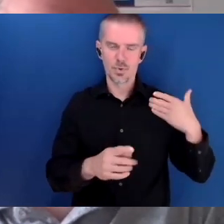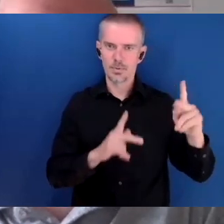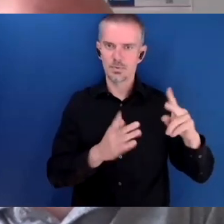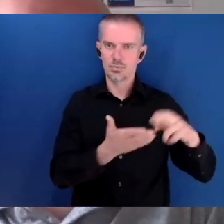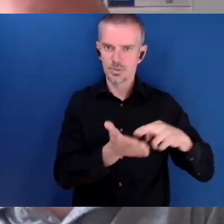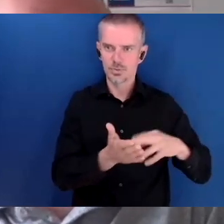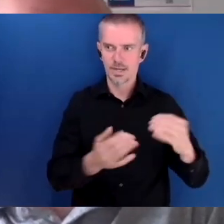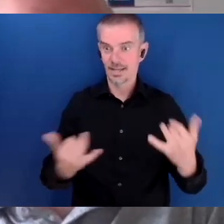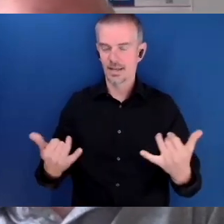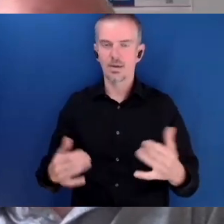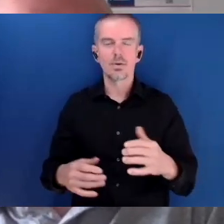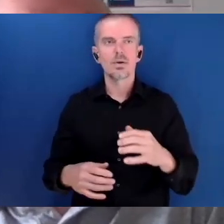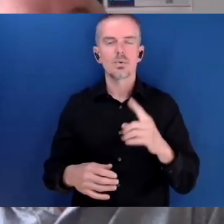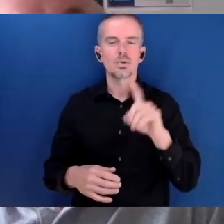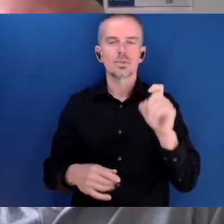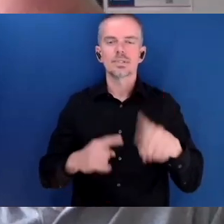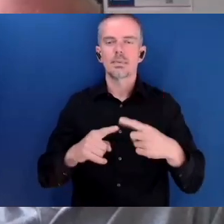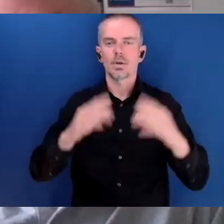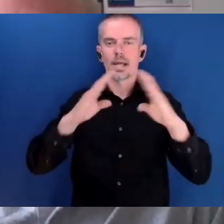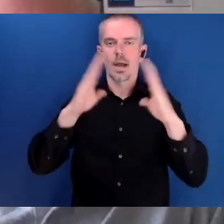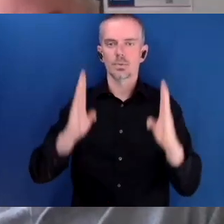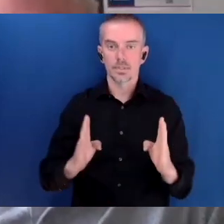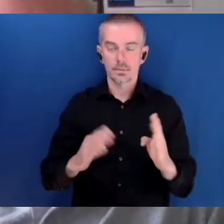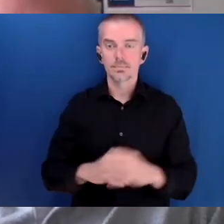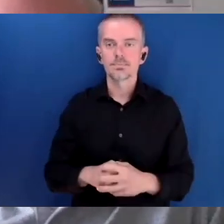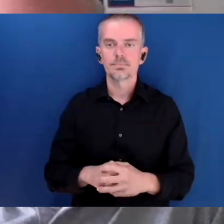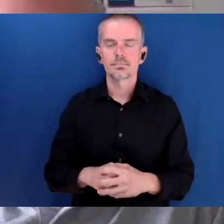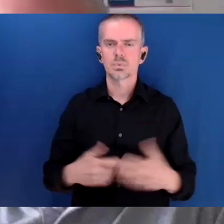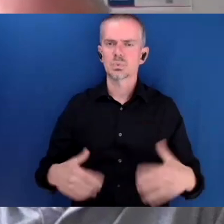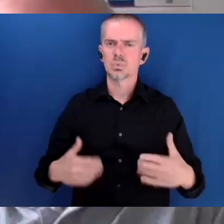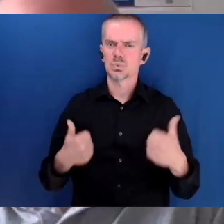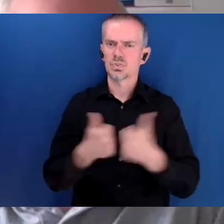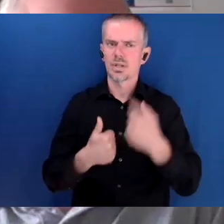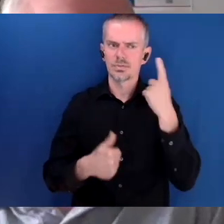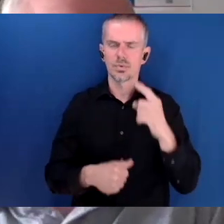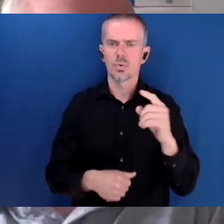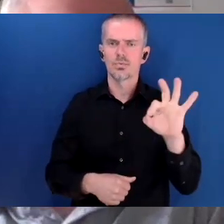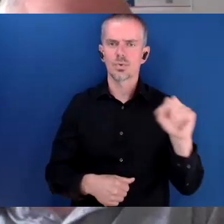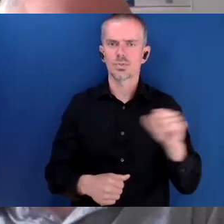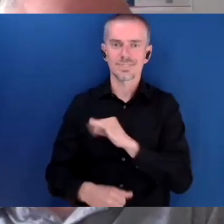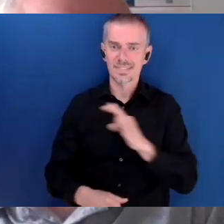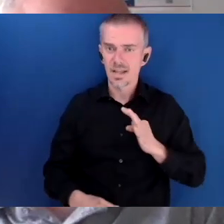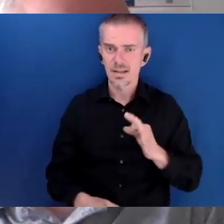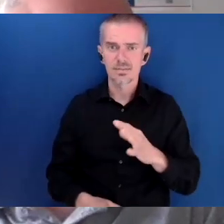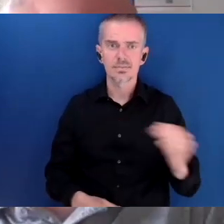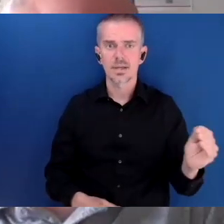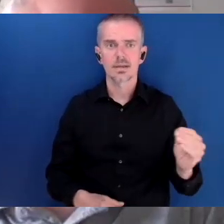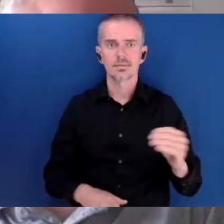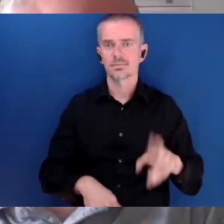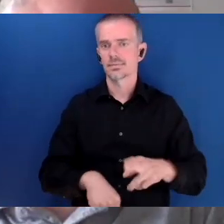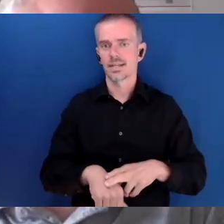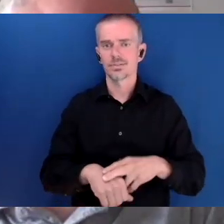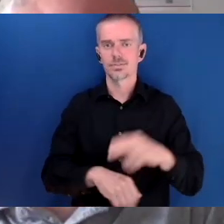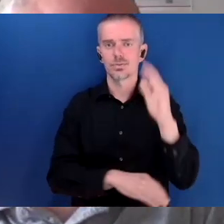just this issue of housing, and that being a really big challenge for Forest Service staff, as well as just National Forest